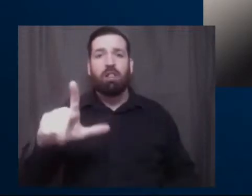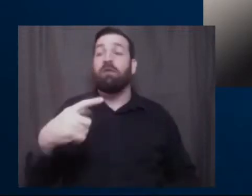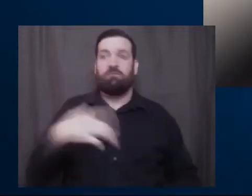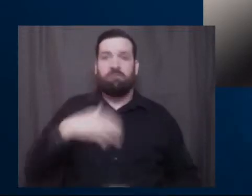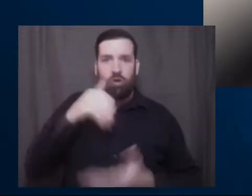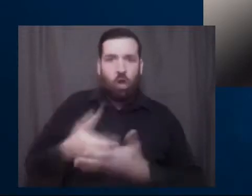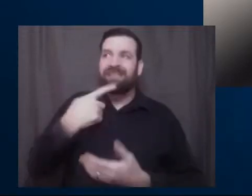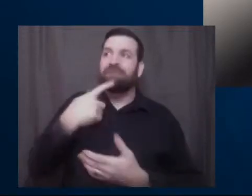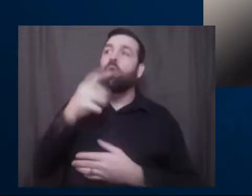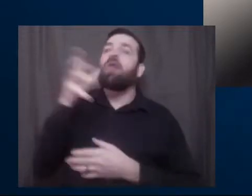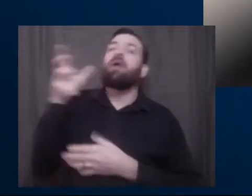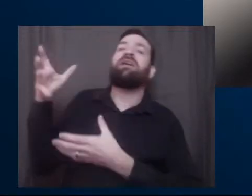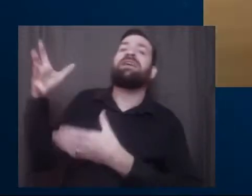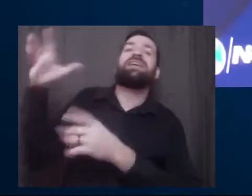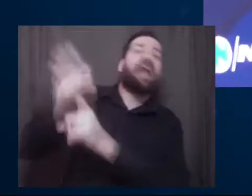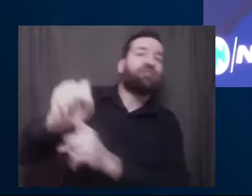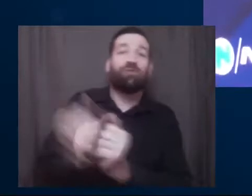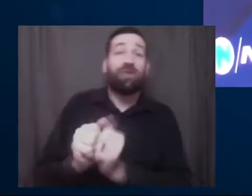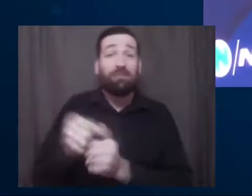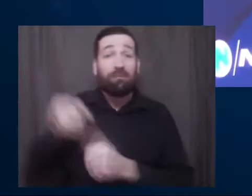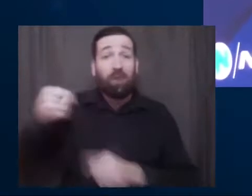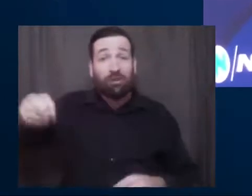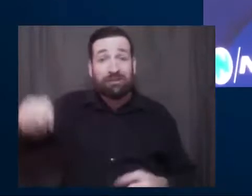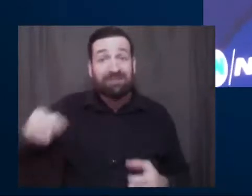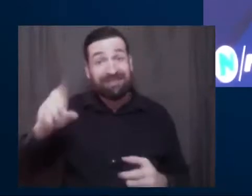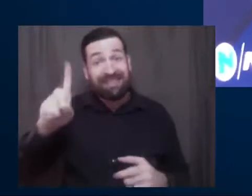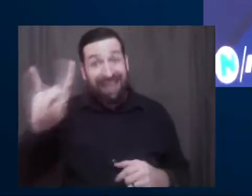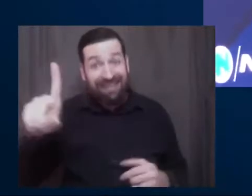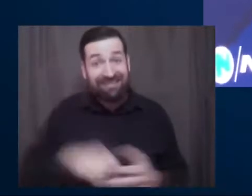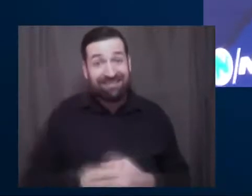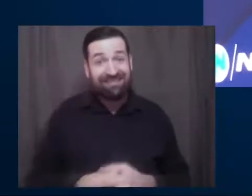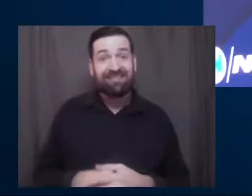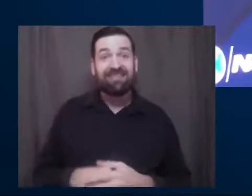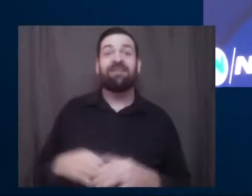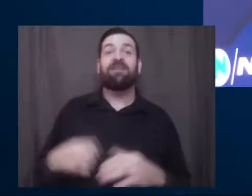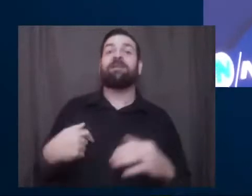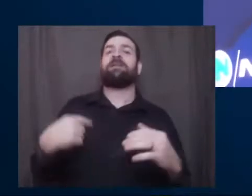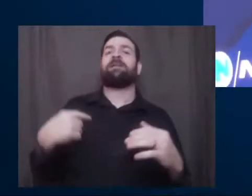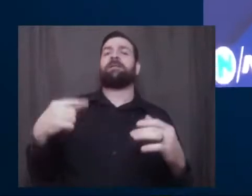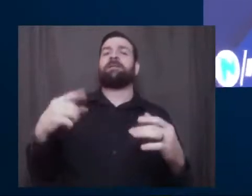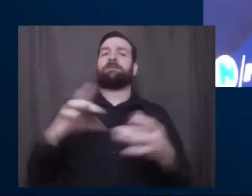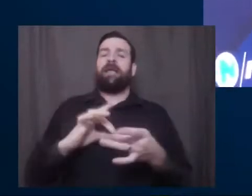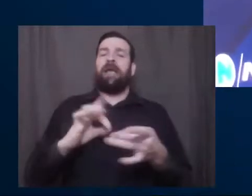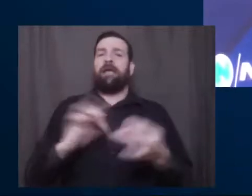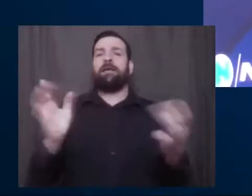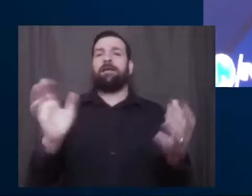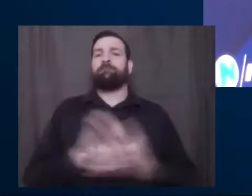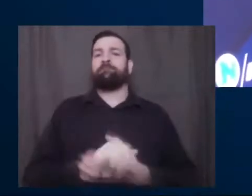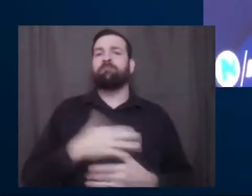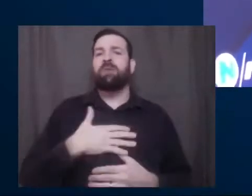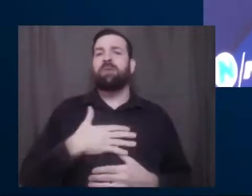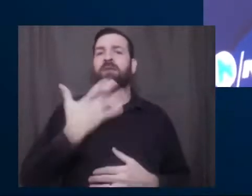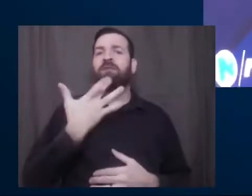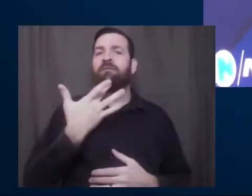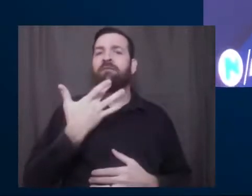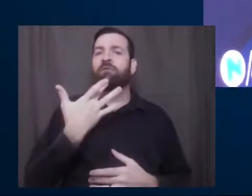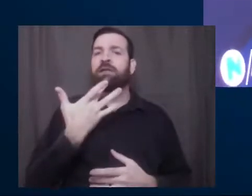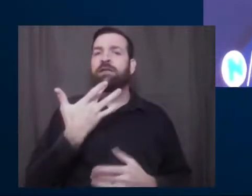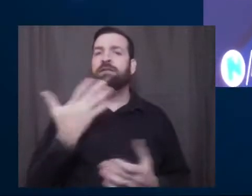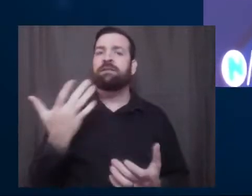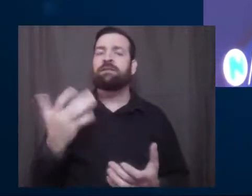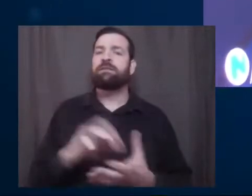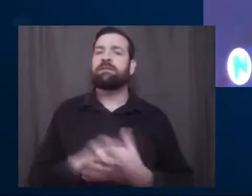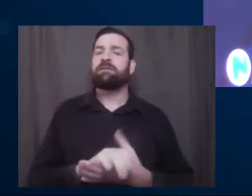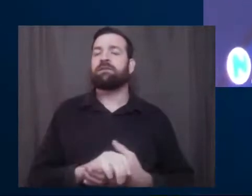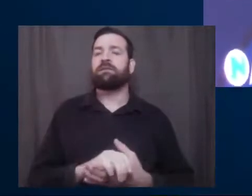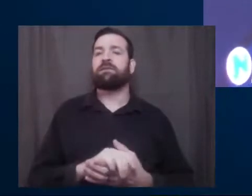purse. And she did. I'd have to say my favorite Royals memory is the time